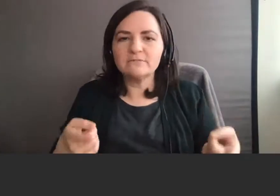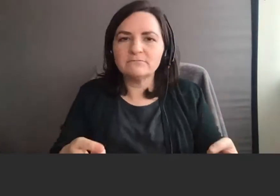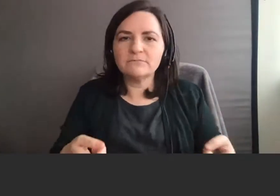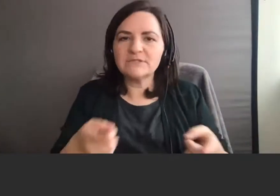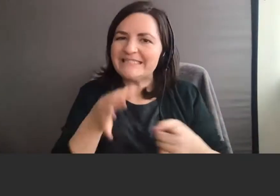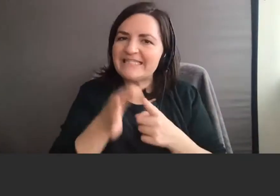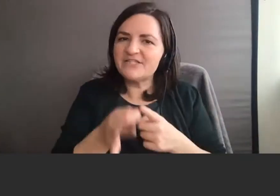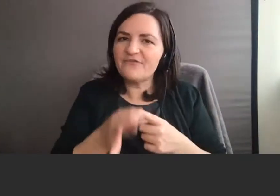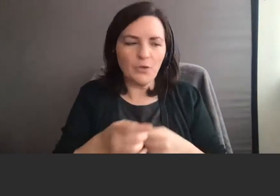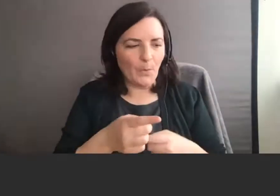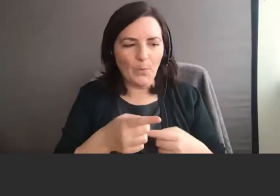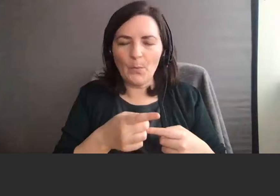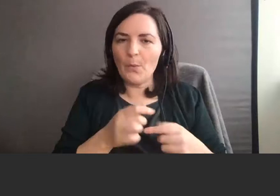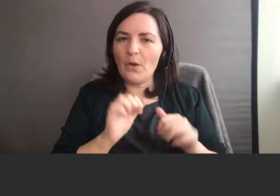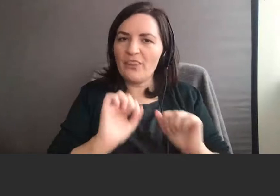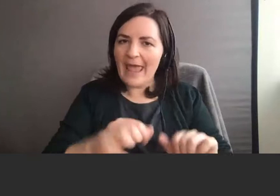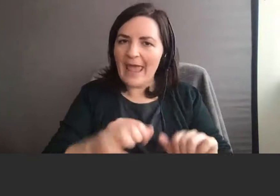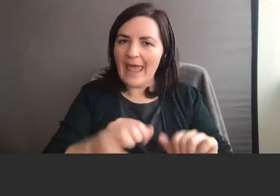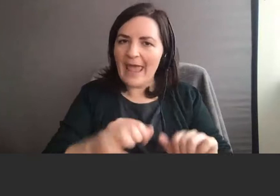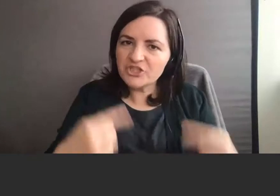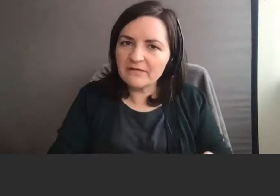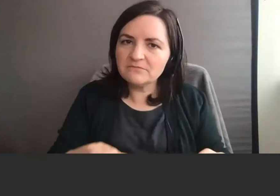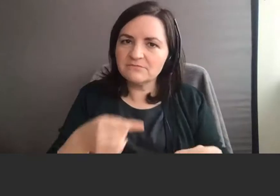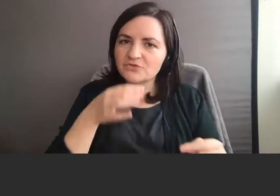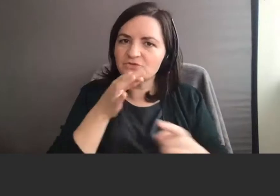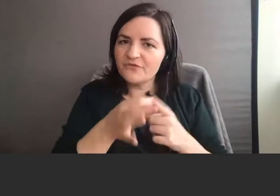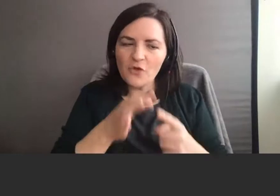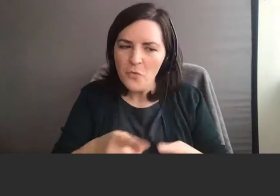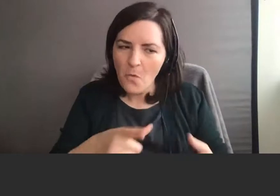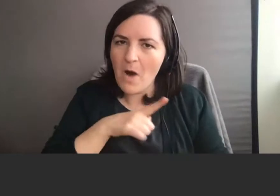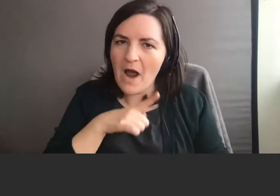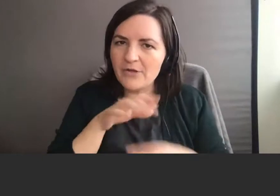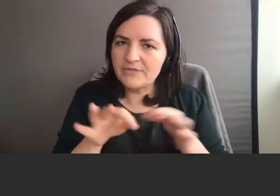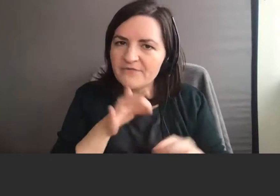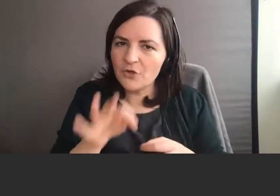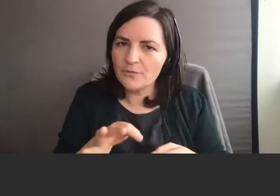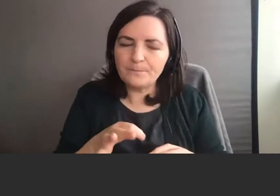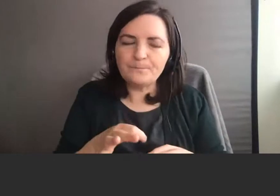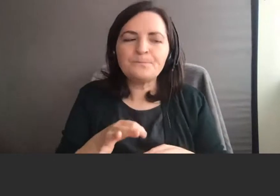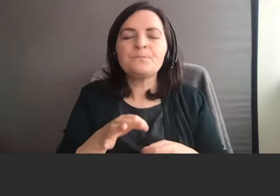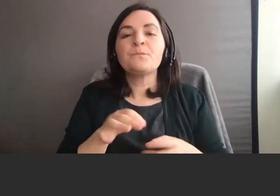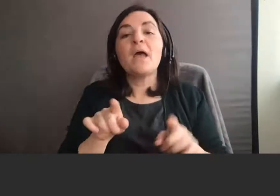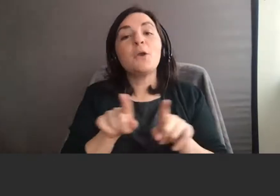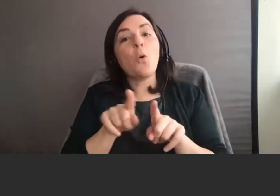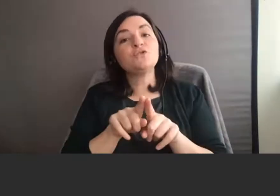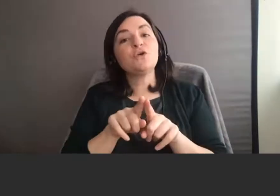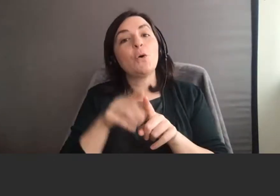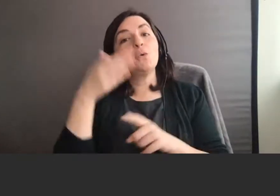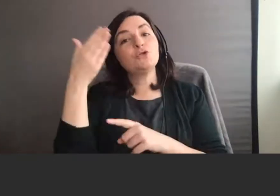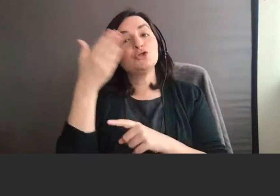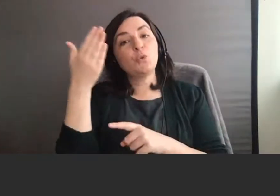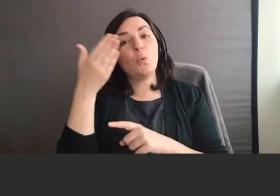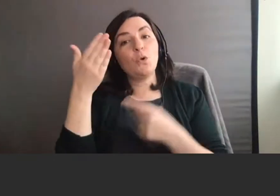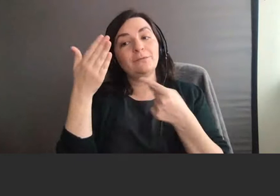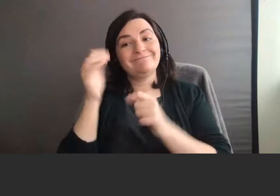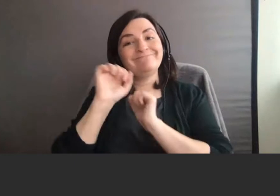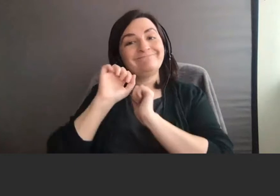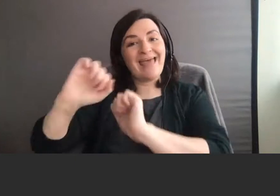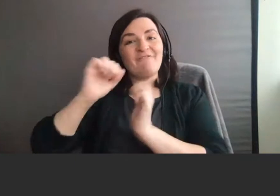permission. And depending on the policy of the school, you have got the permission of their parents